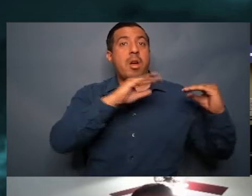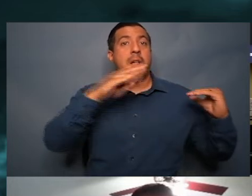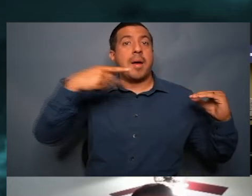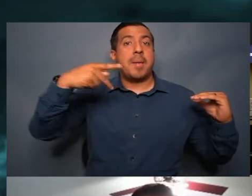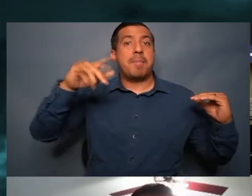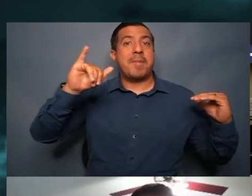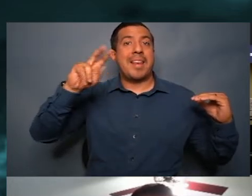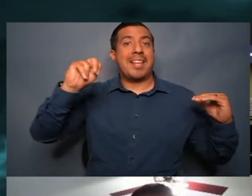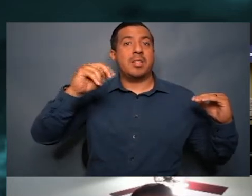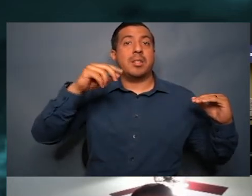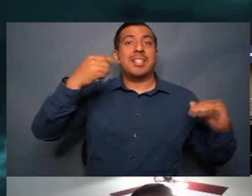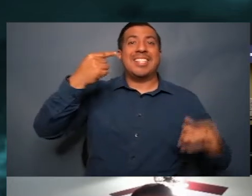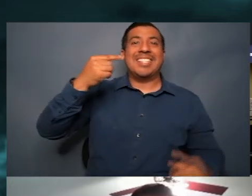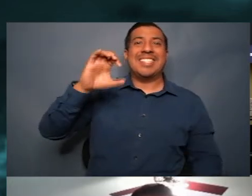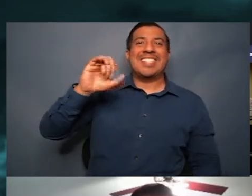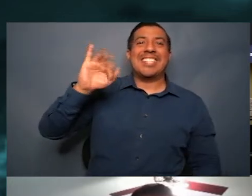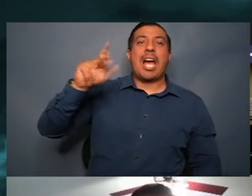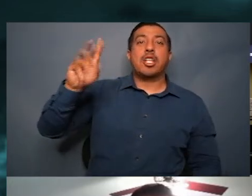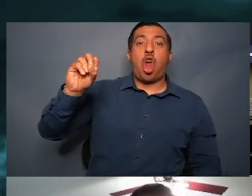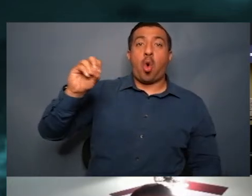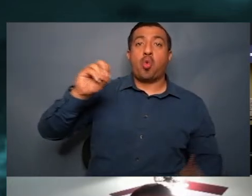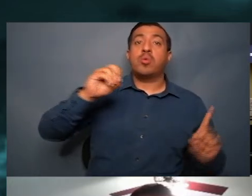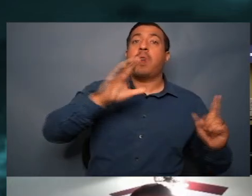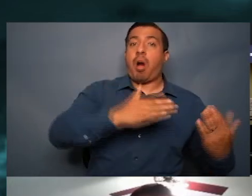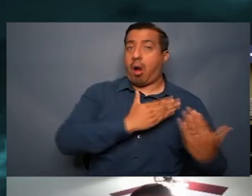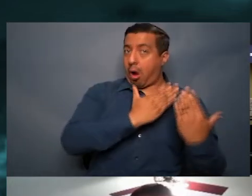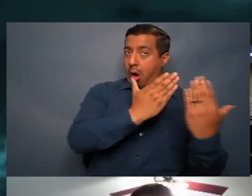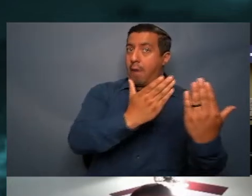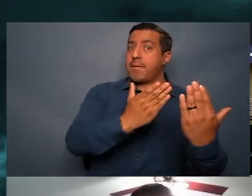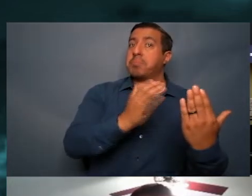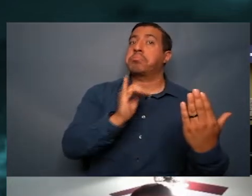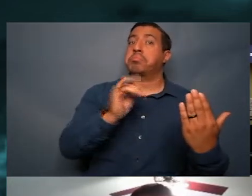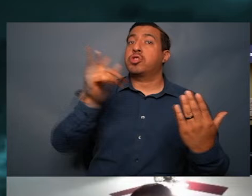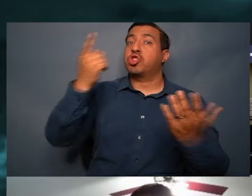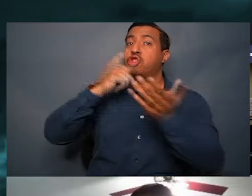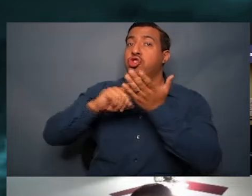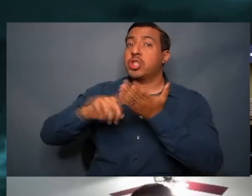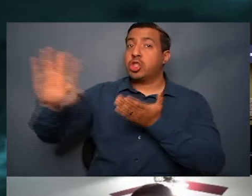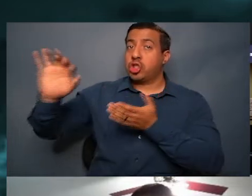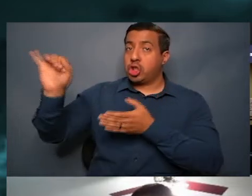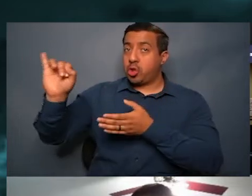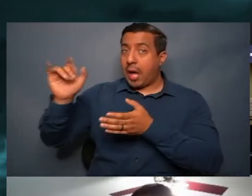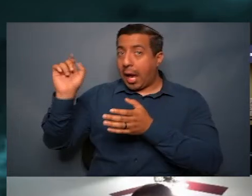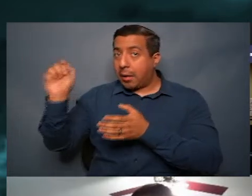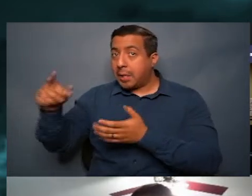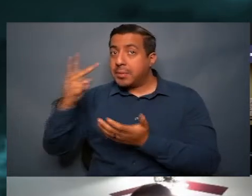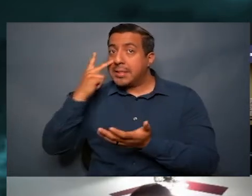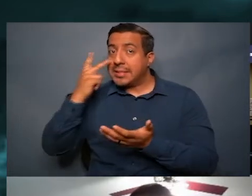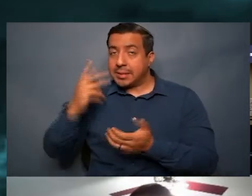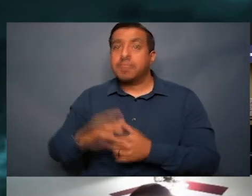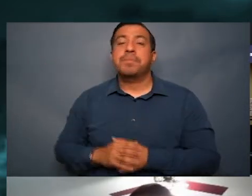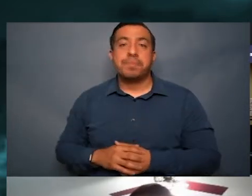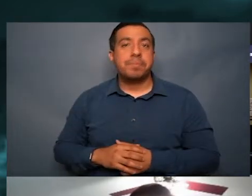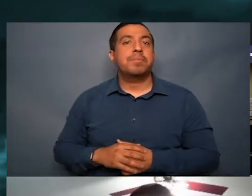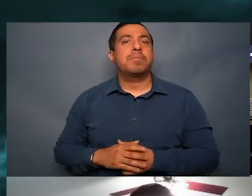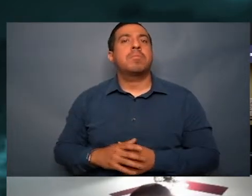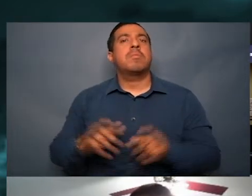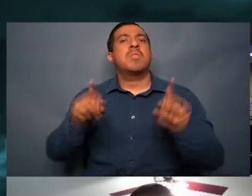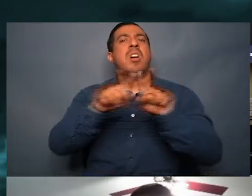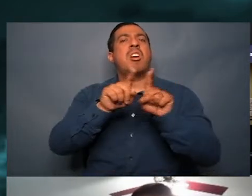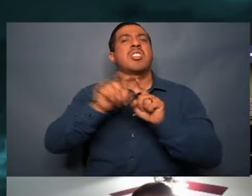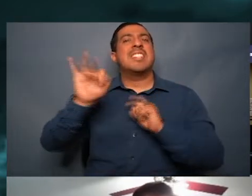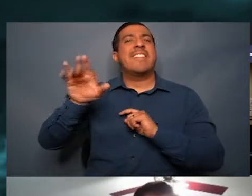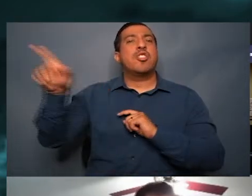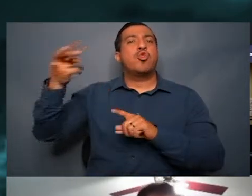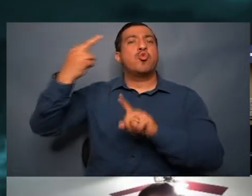mine, so there are private insurances that are now offering flood insurance, so you should check with them as well. Additionally, if you're a